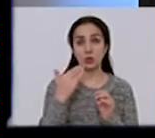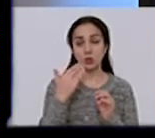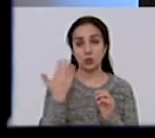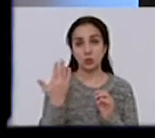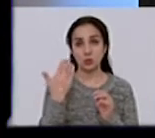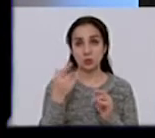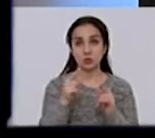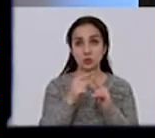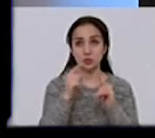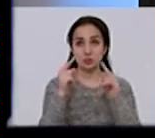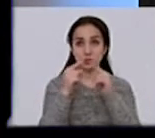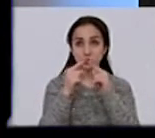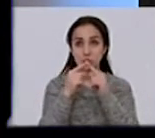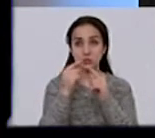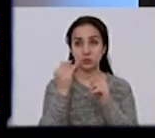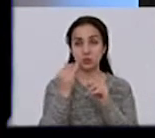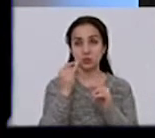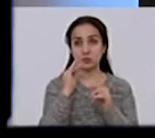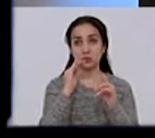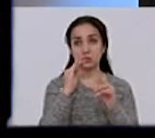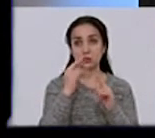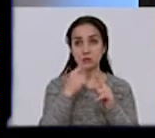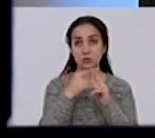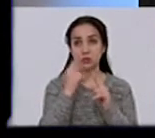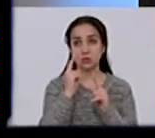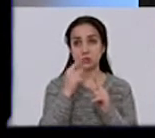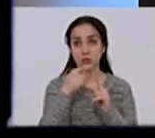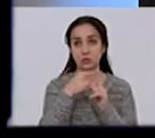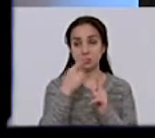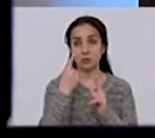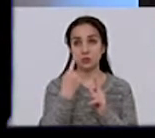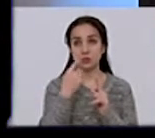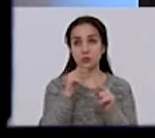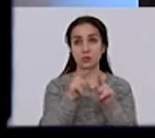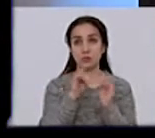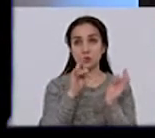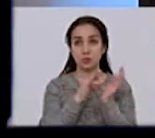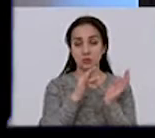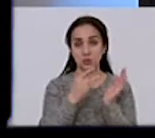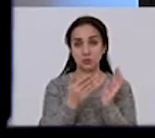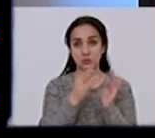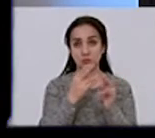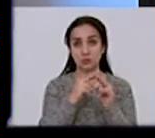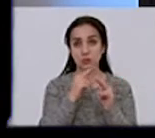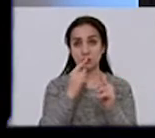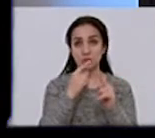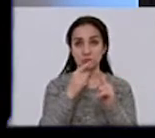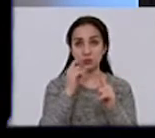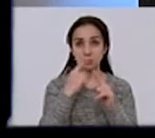uchidagi fxk plus 1 yoki shu kesma o'rtasidagi